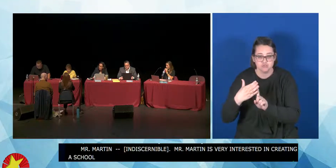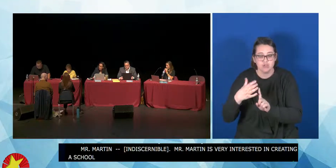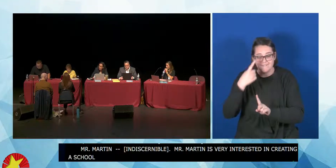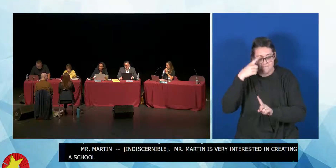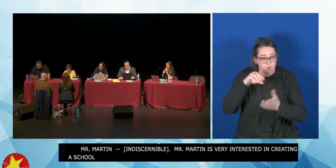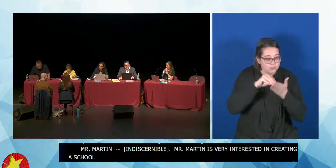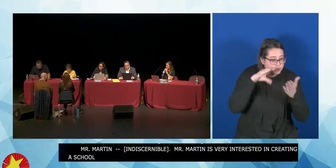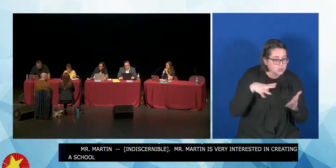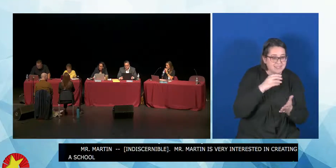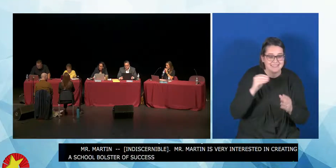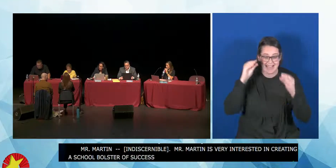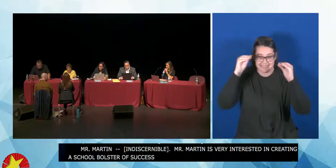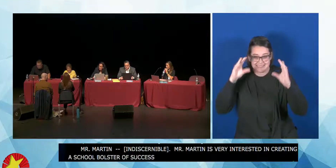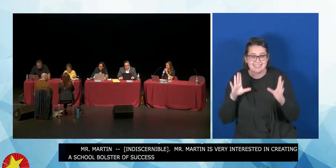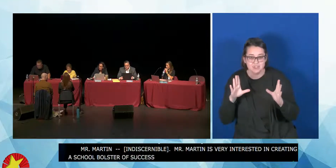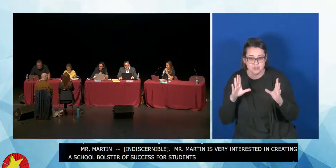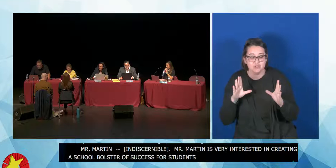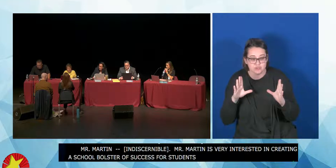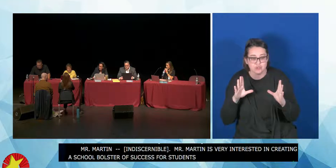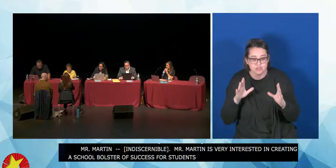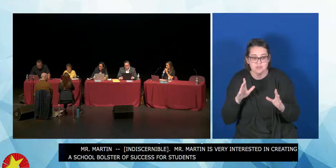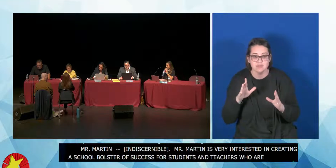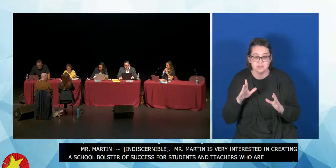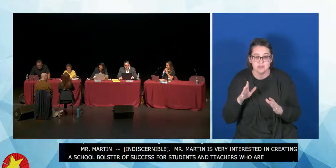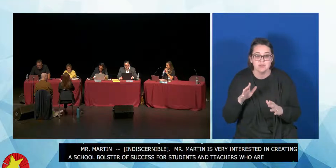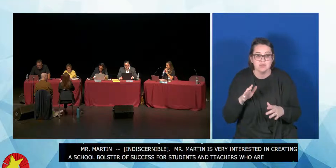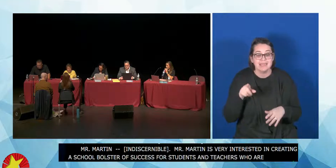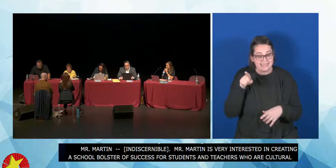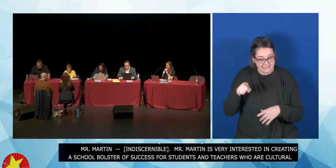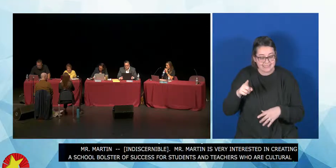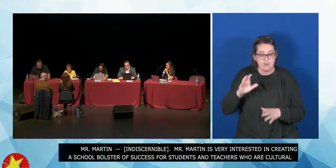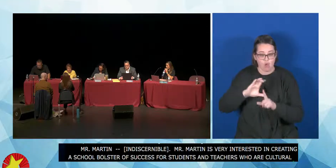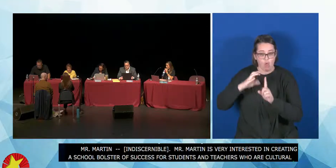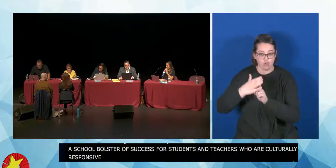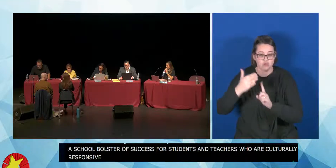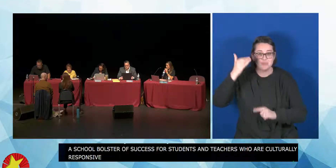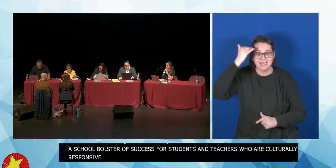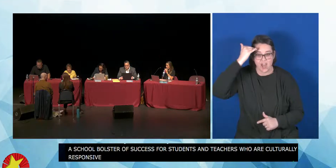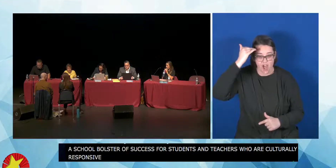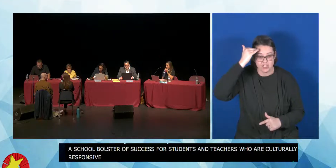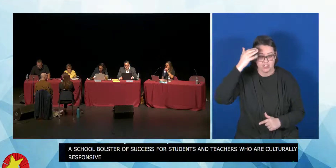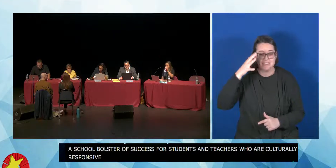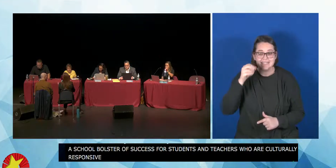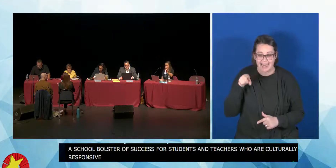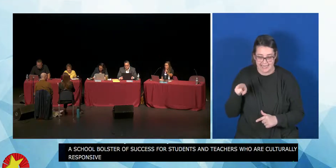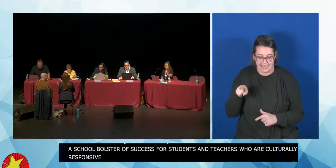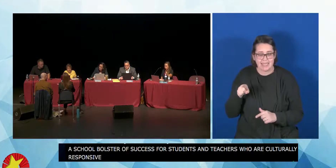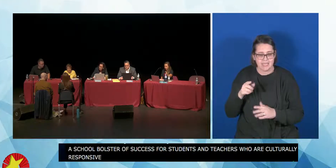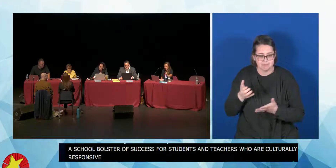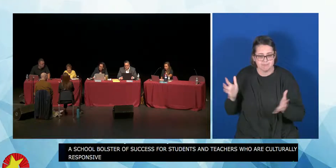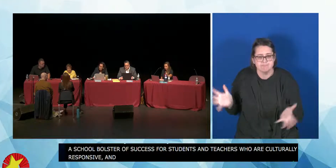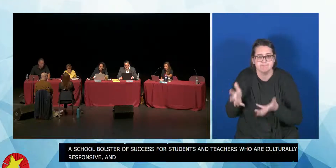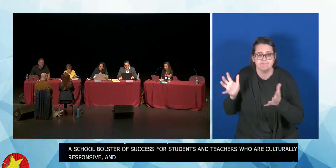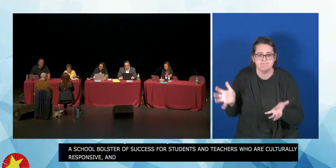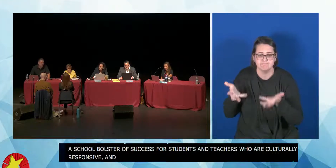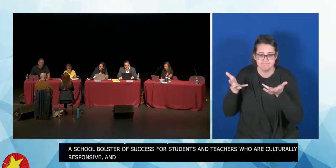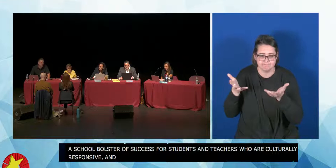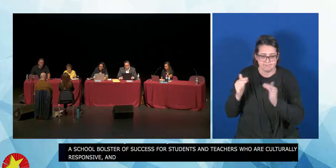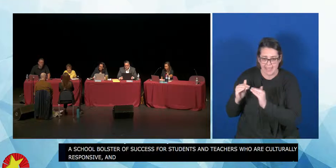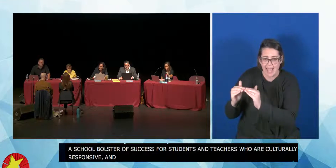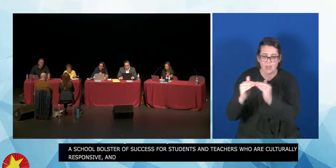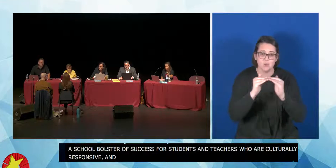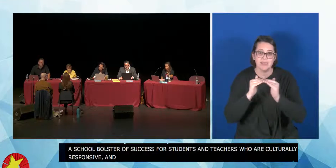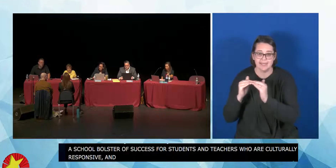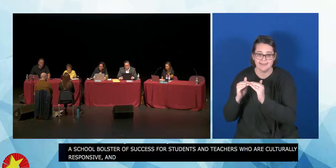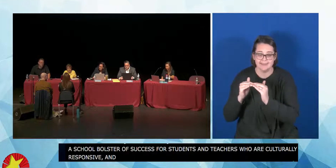that are also culturally responsive and promote equity. Mr. Martin has